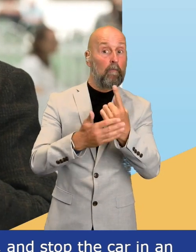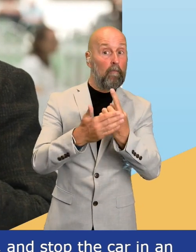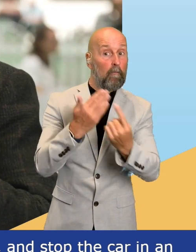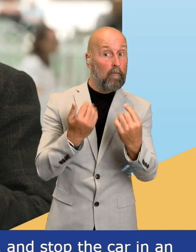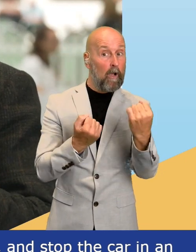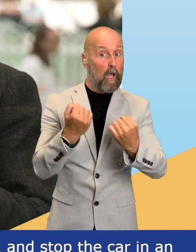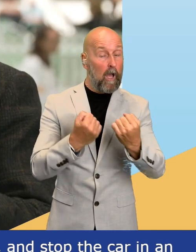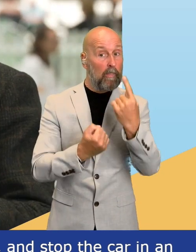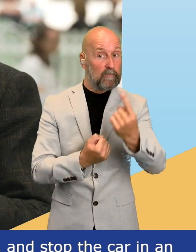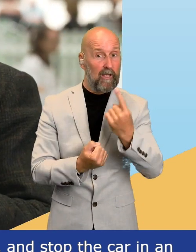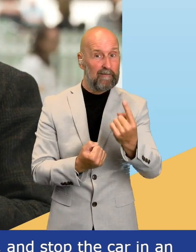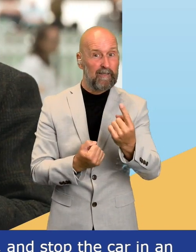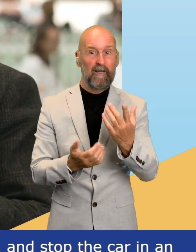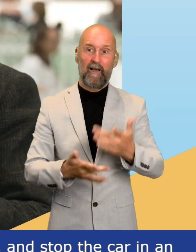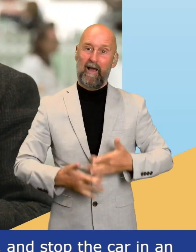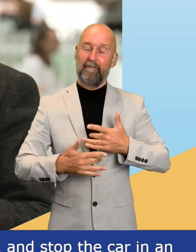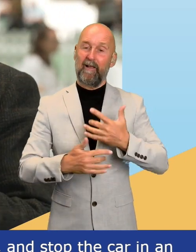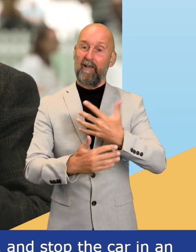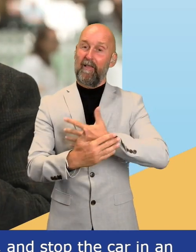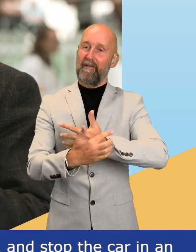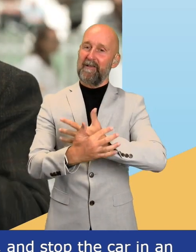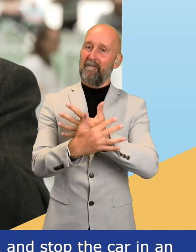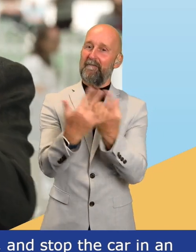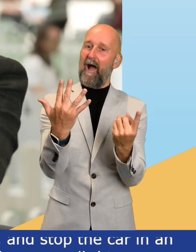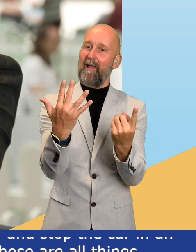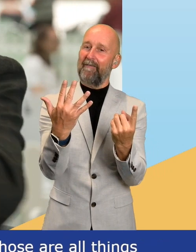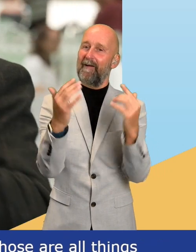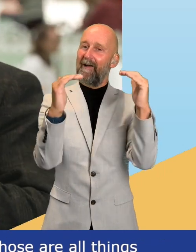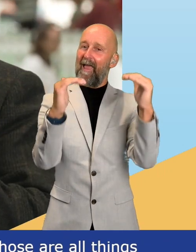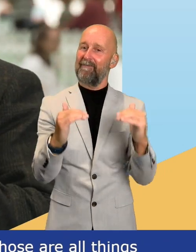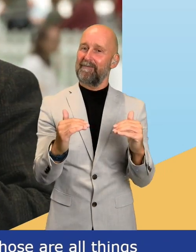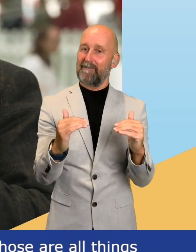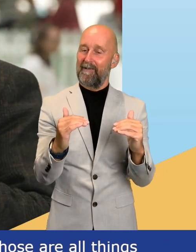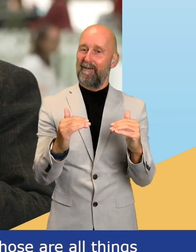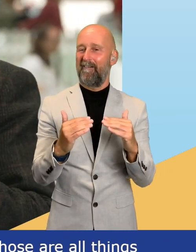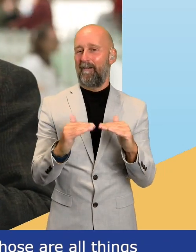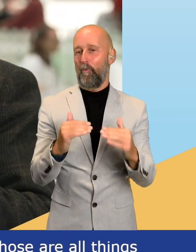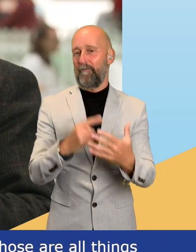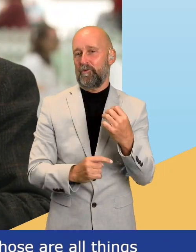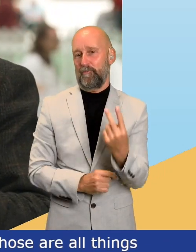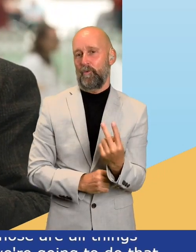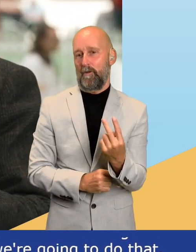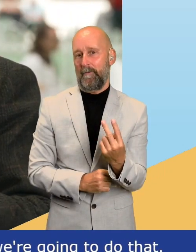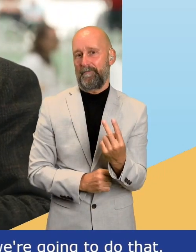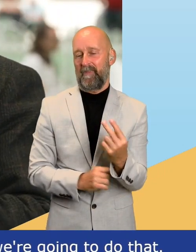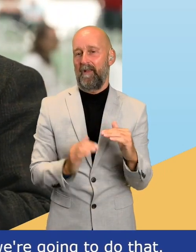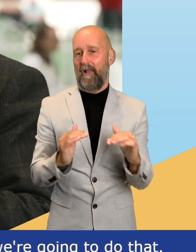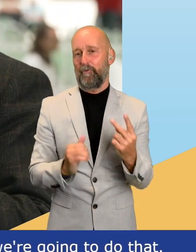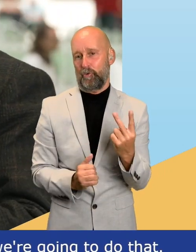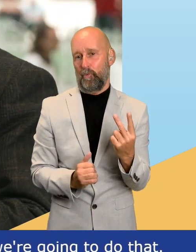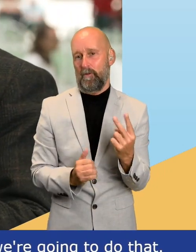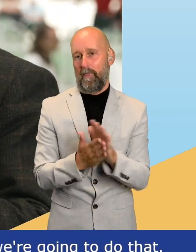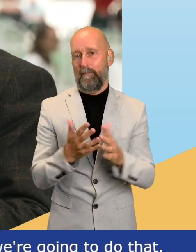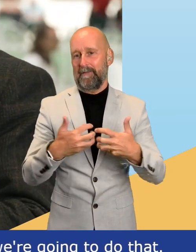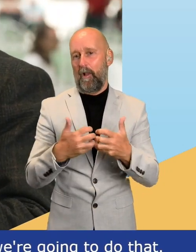think we're only at level 2 of 5 at the moment. If that's the 5 levels of autonomy that the car manufacturers quote, we're at level 2 in terms of the